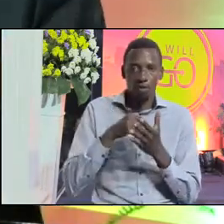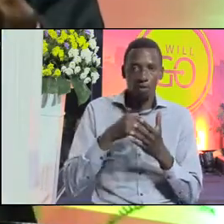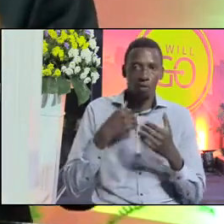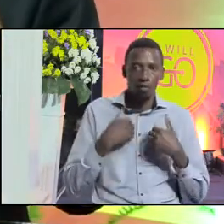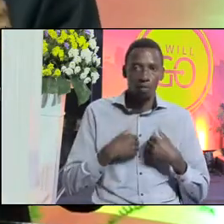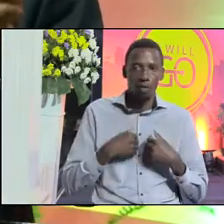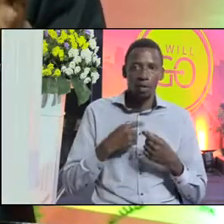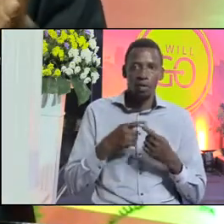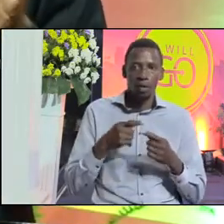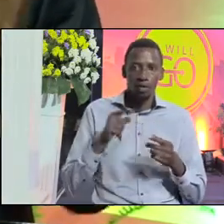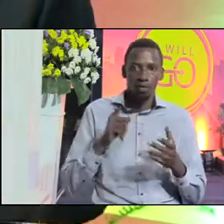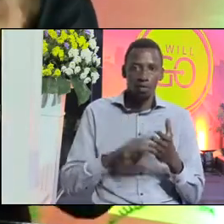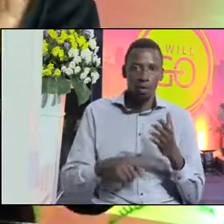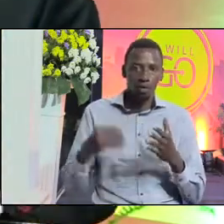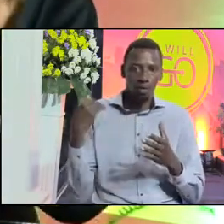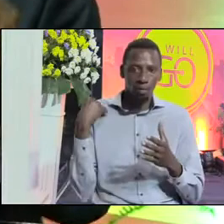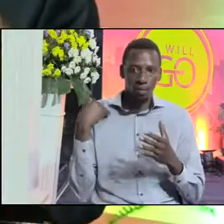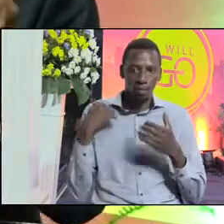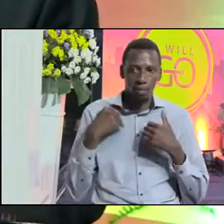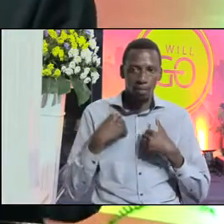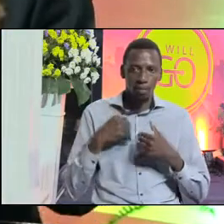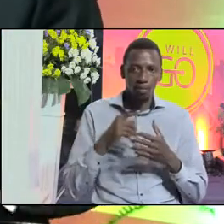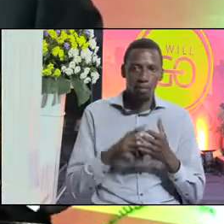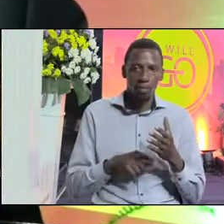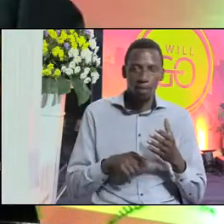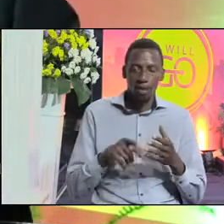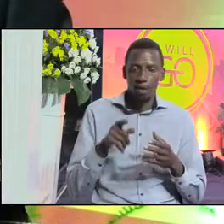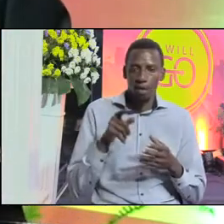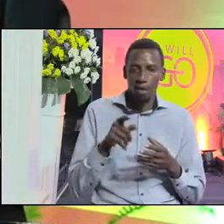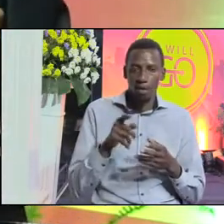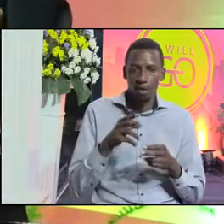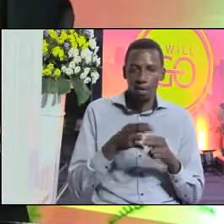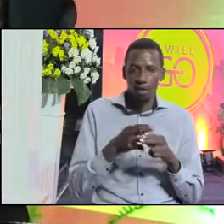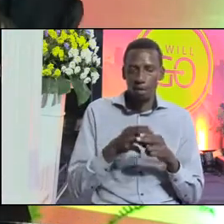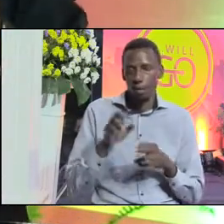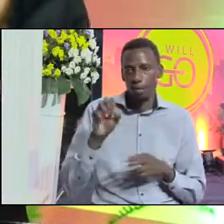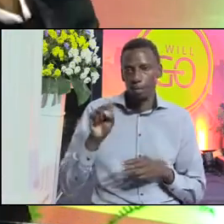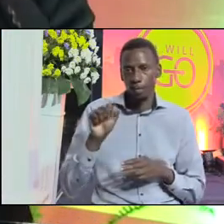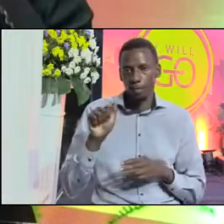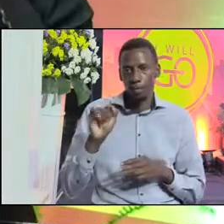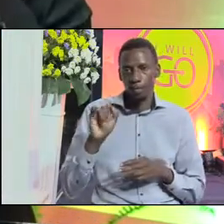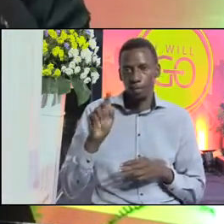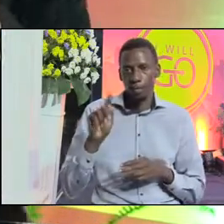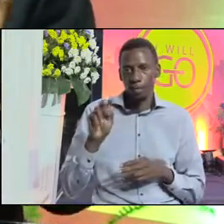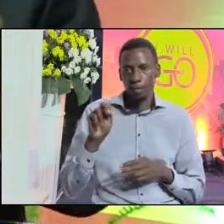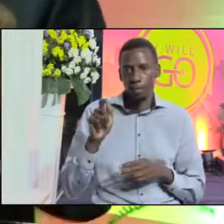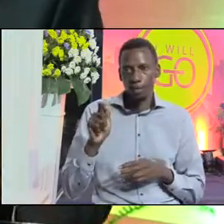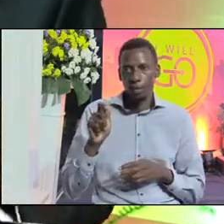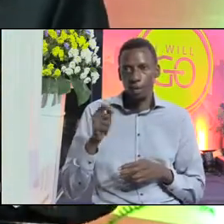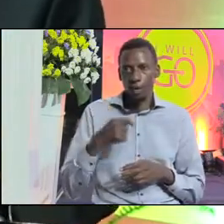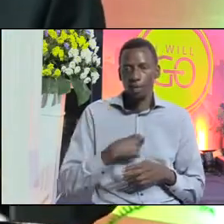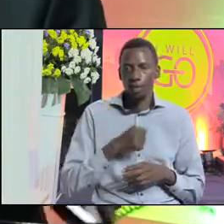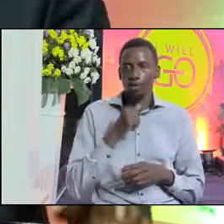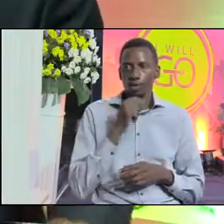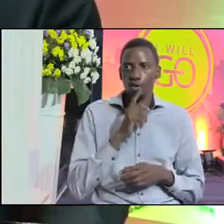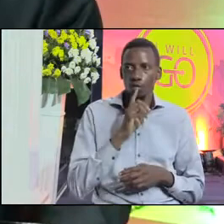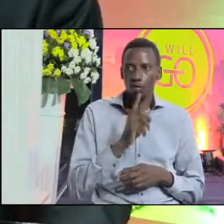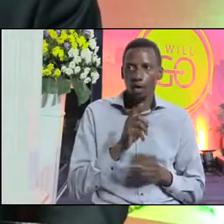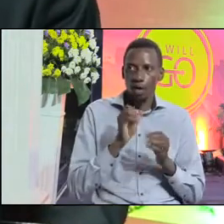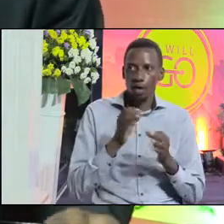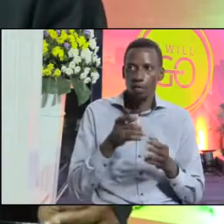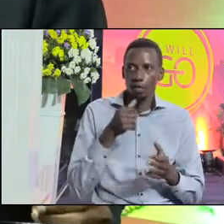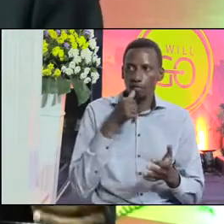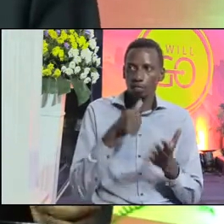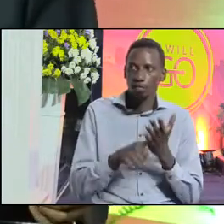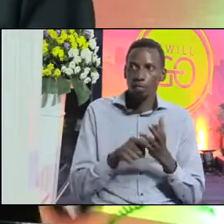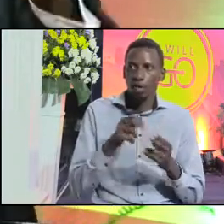is this being called to be a saint. Consequently, I'm not so sure this letter has my name